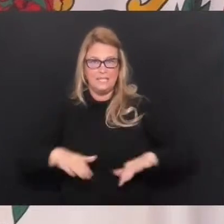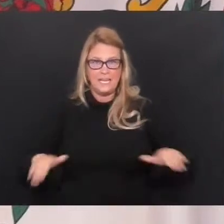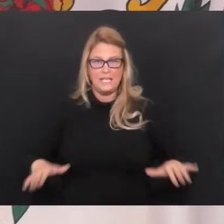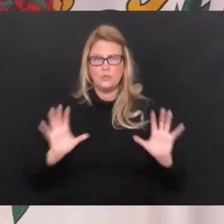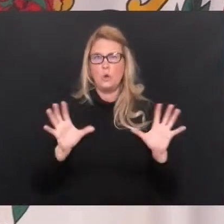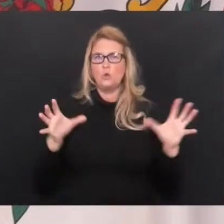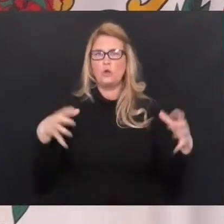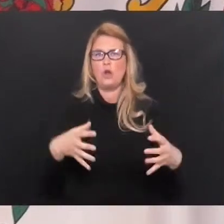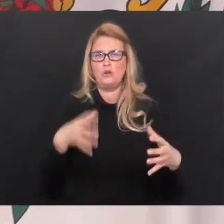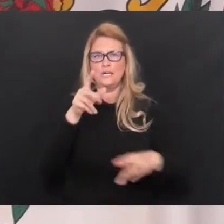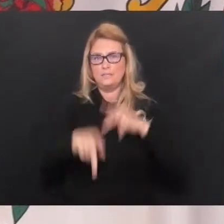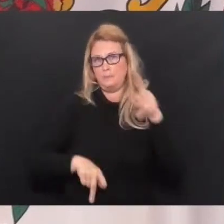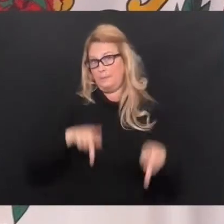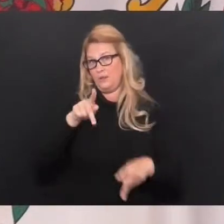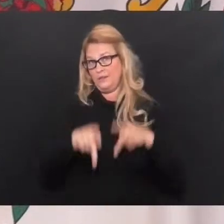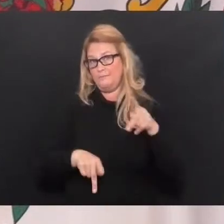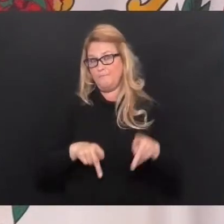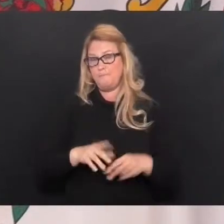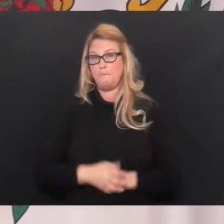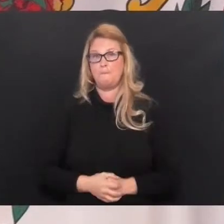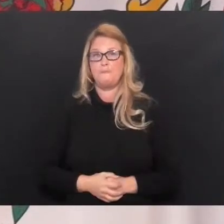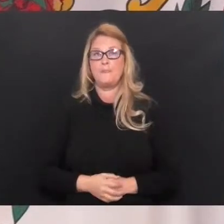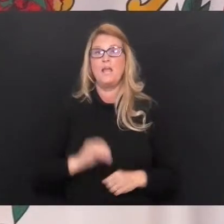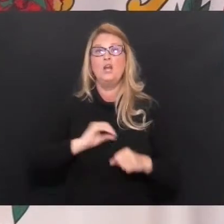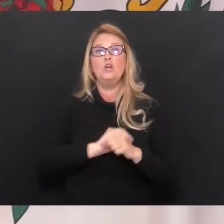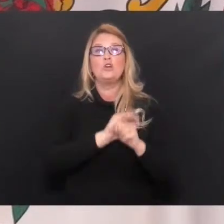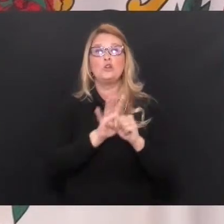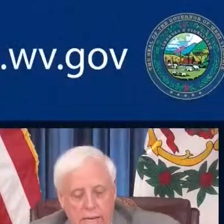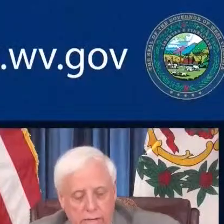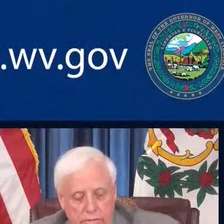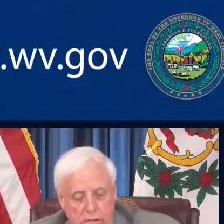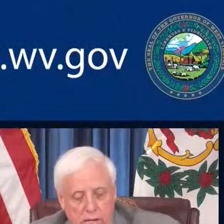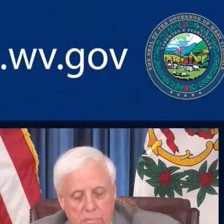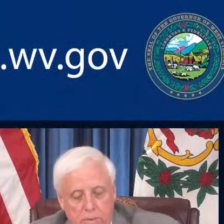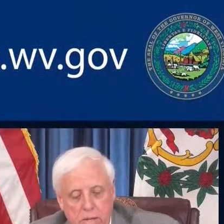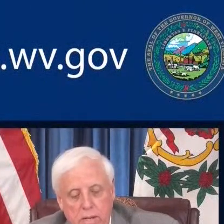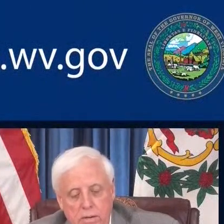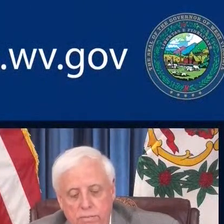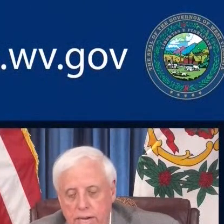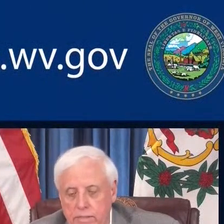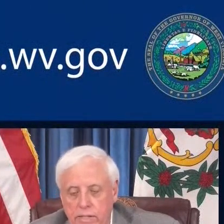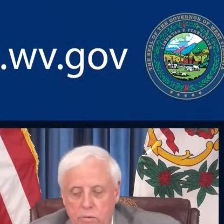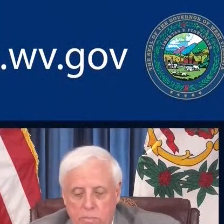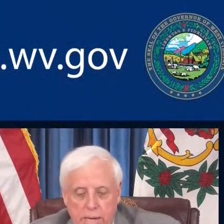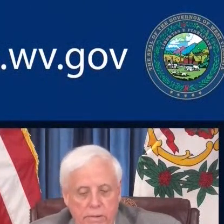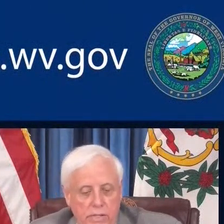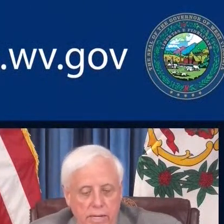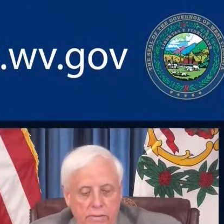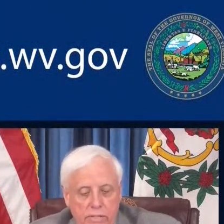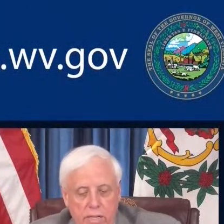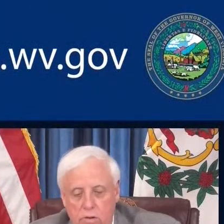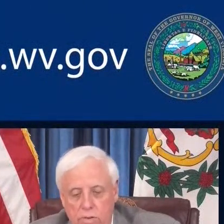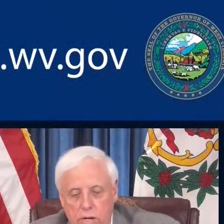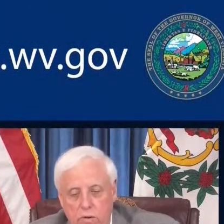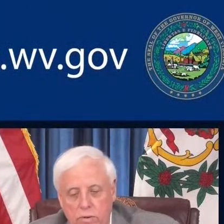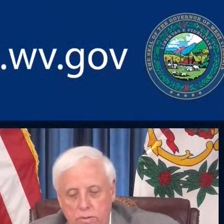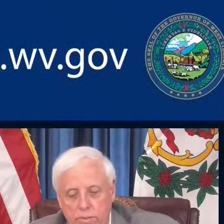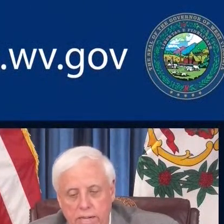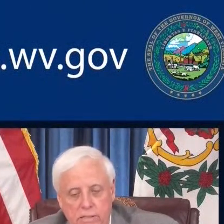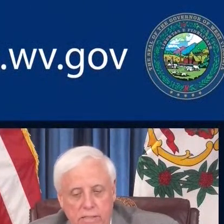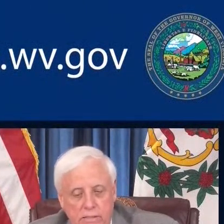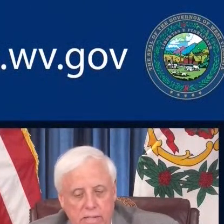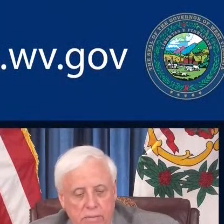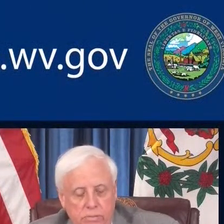that are churches. The COVID-19 vaccine info line is up. The vaccine reminders, like I've said over and over,